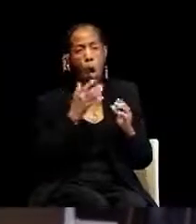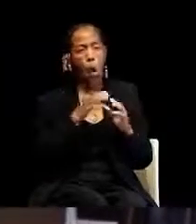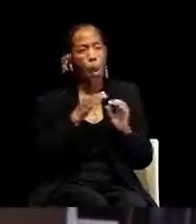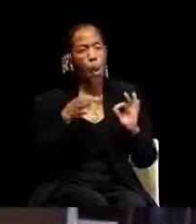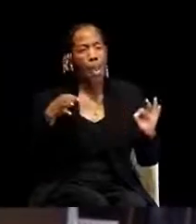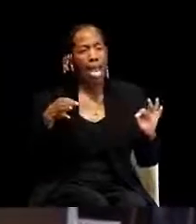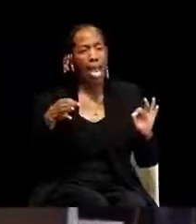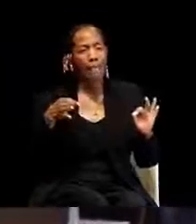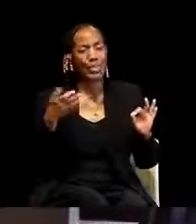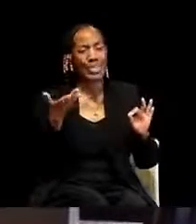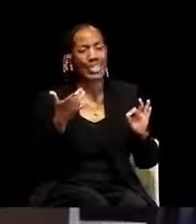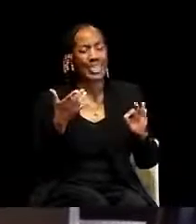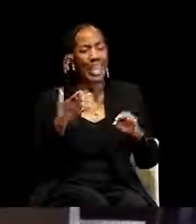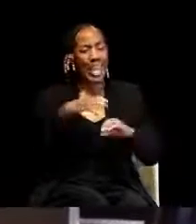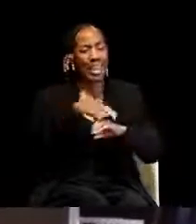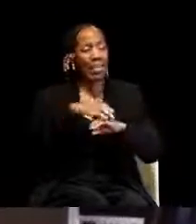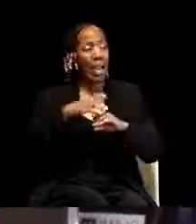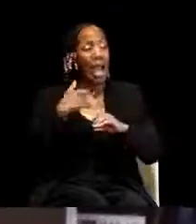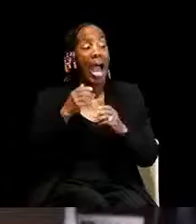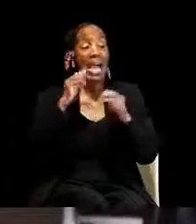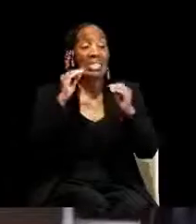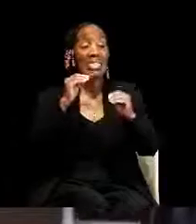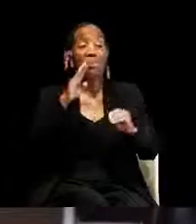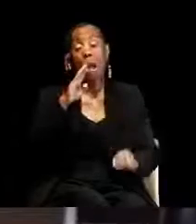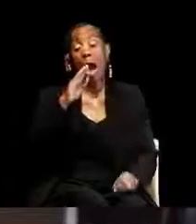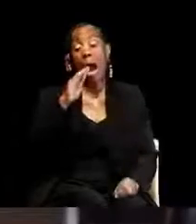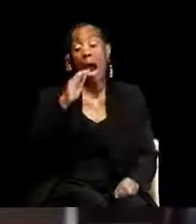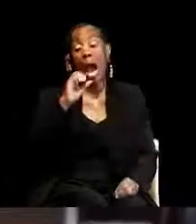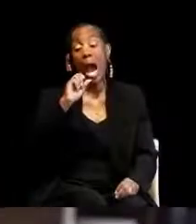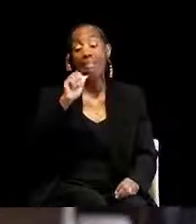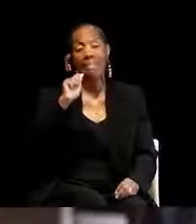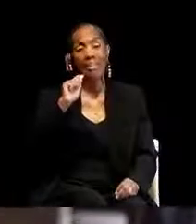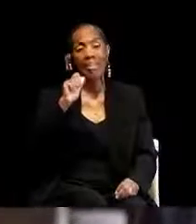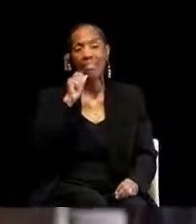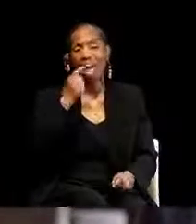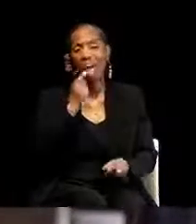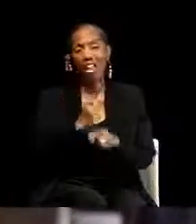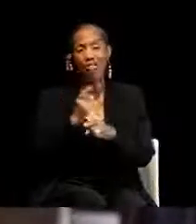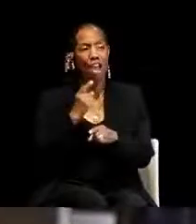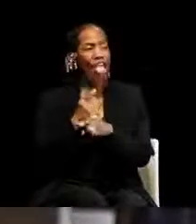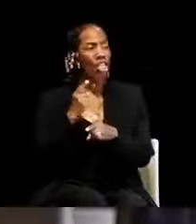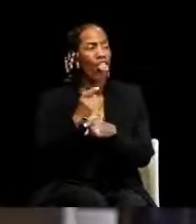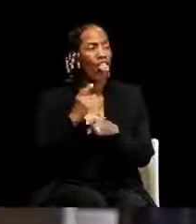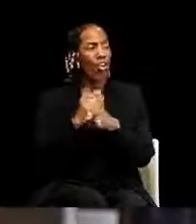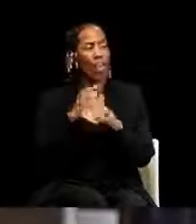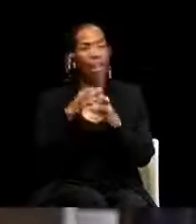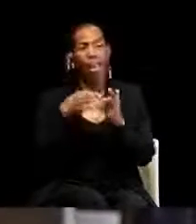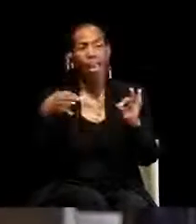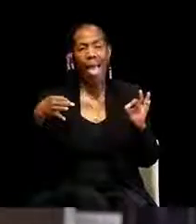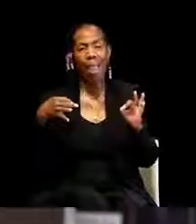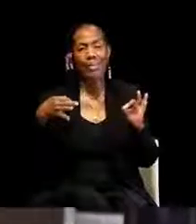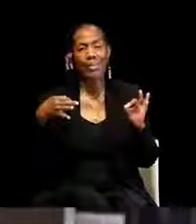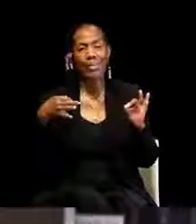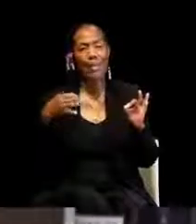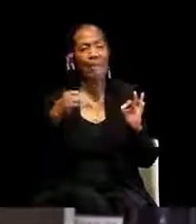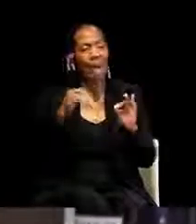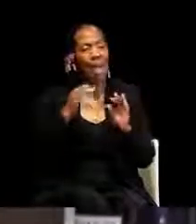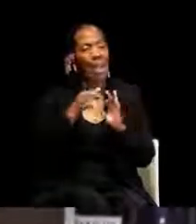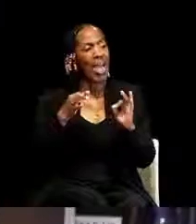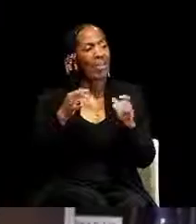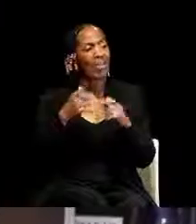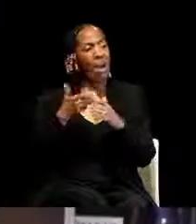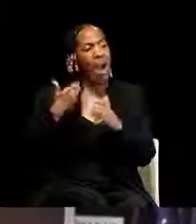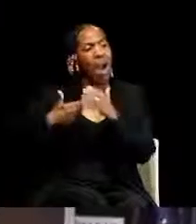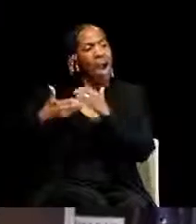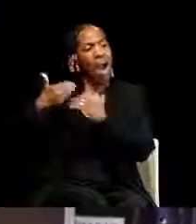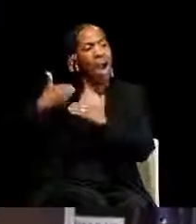languages on the continent. I teach Bahasa. Bahasa is not just your regular language. It's all the way